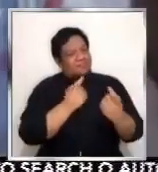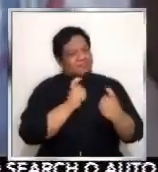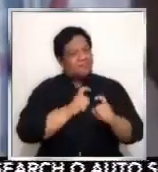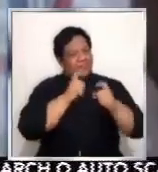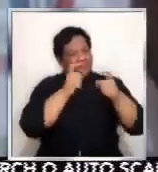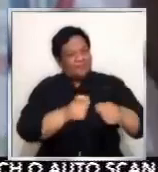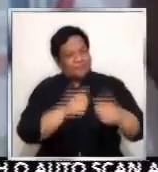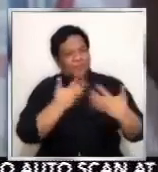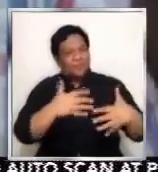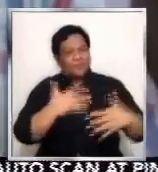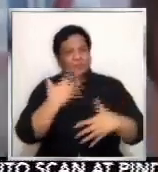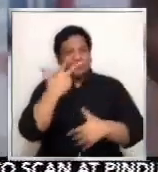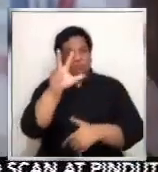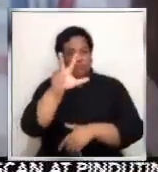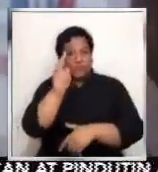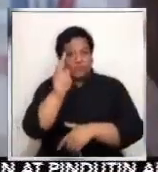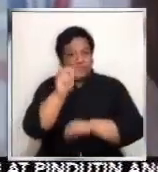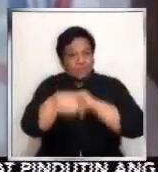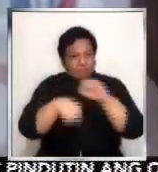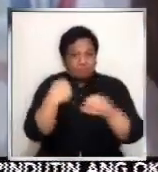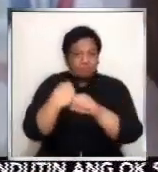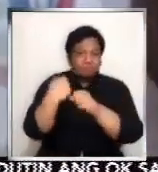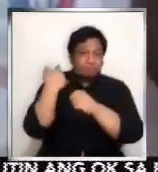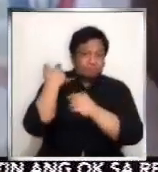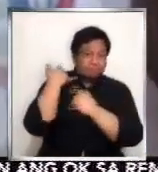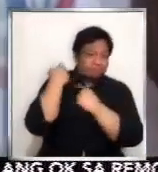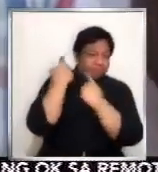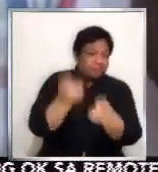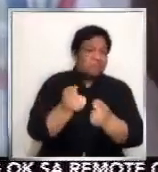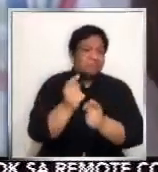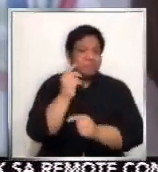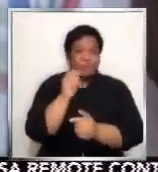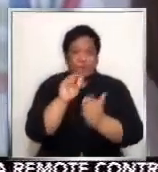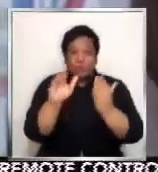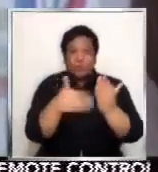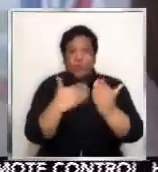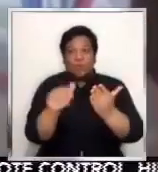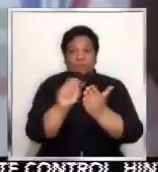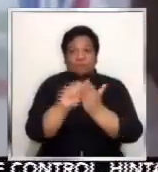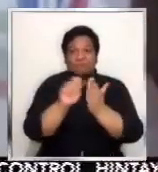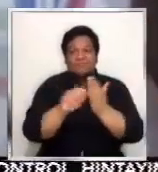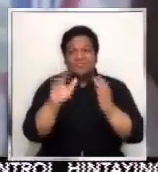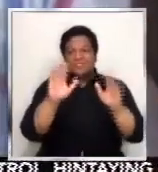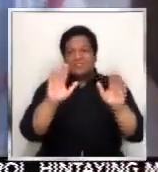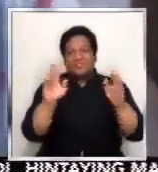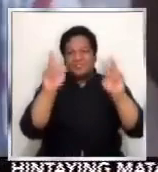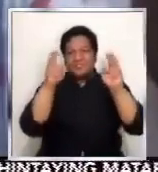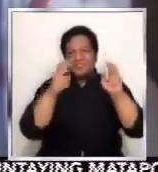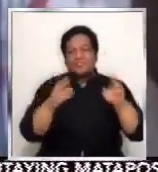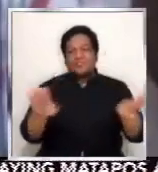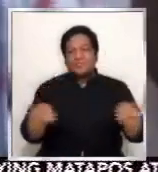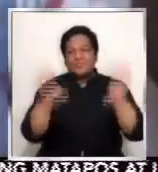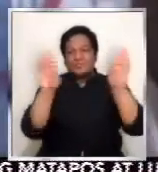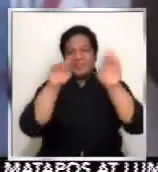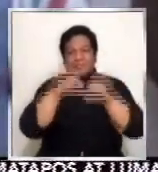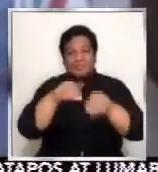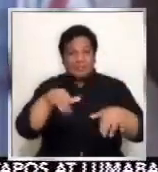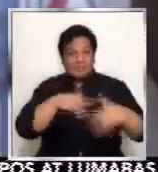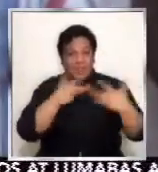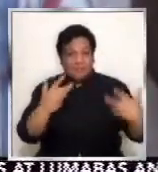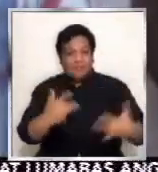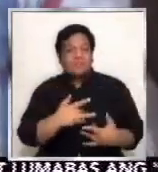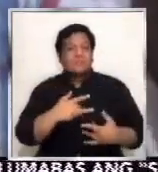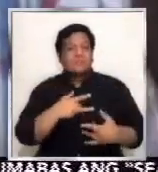years, the song that I wrote, Christmas in Our Hearts, is still loved and sung by people year after